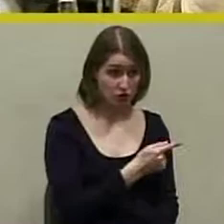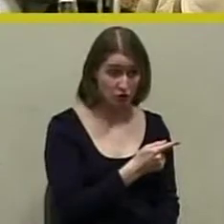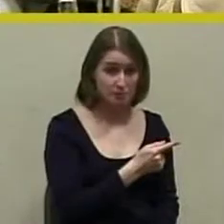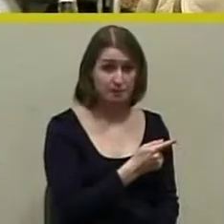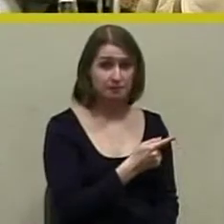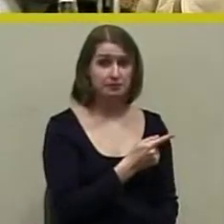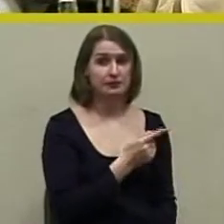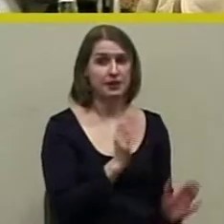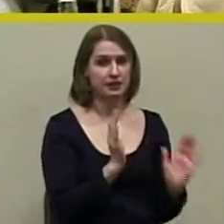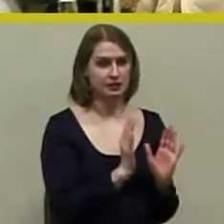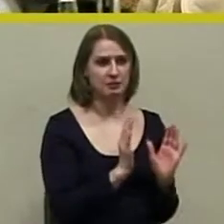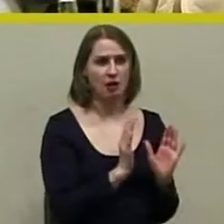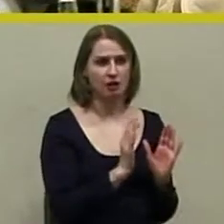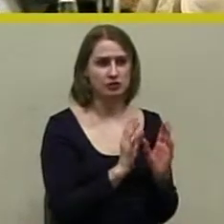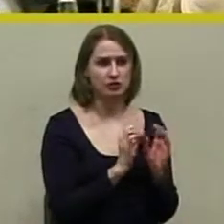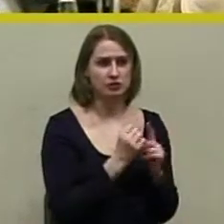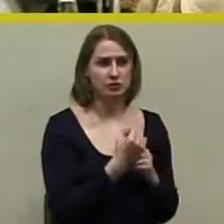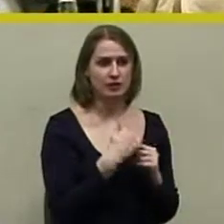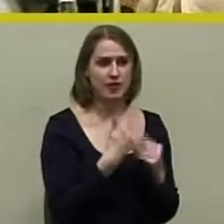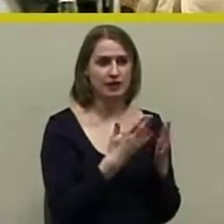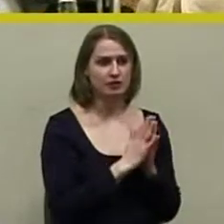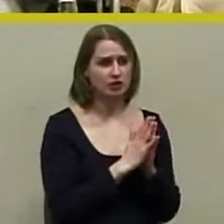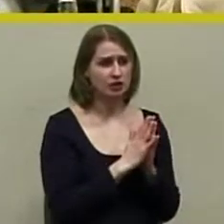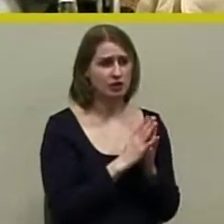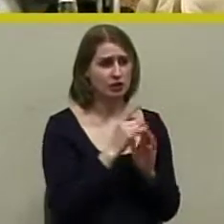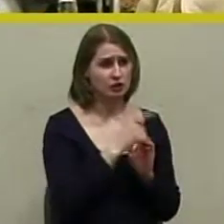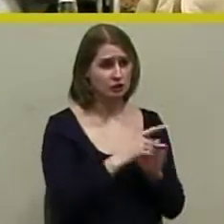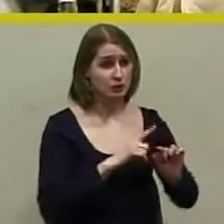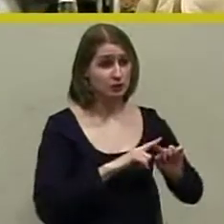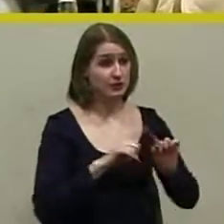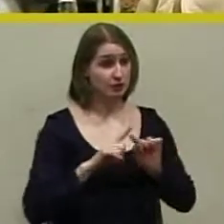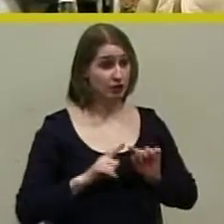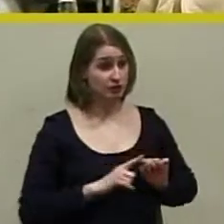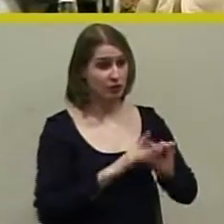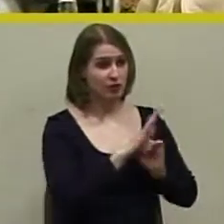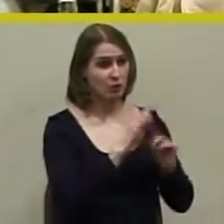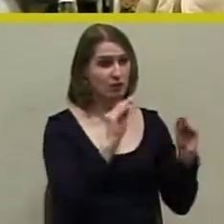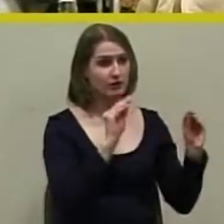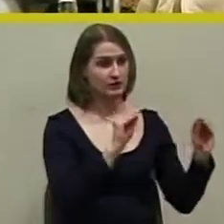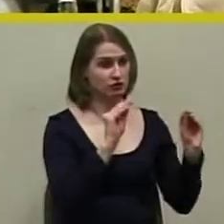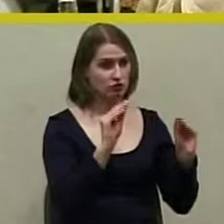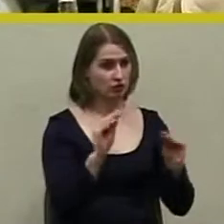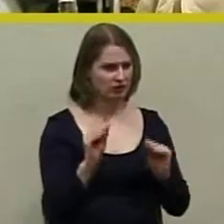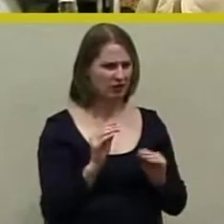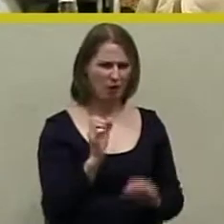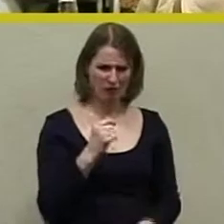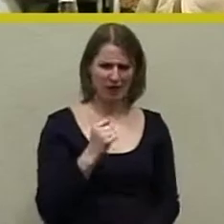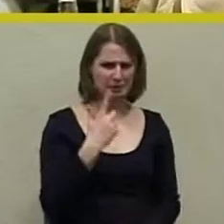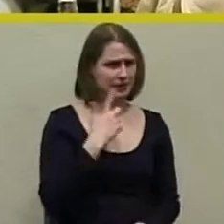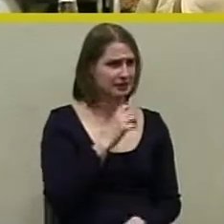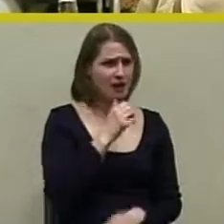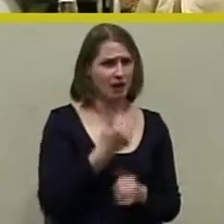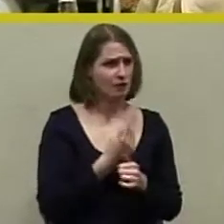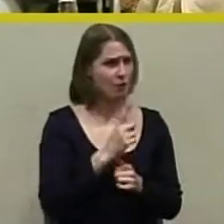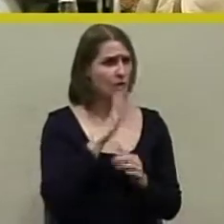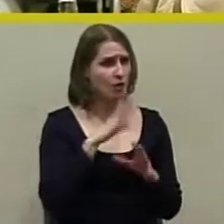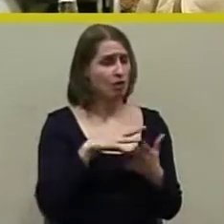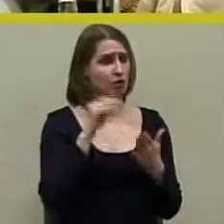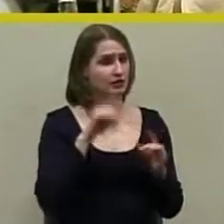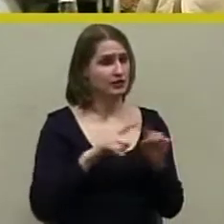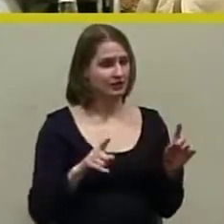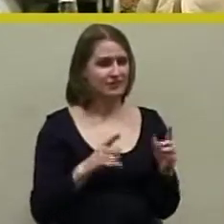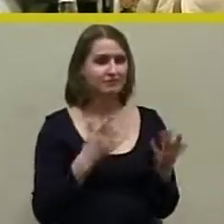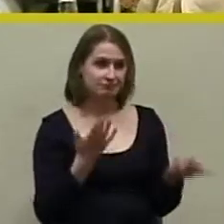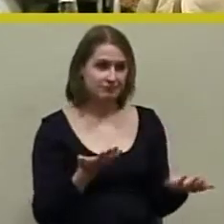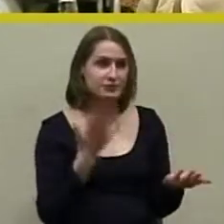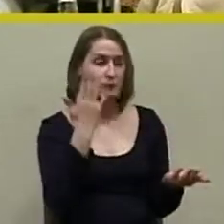a smaller setting was, do you differentiate your academic instruction? She goes, well, absolutely, because not everybody learns the same. I said, then why